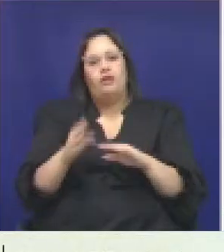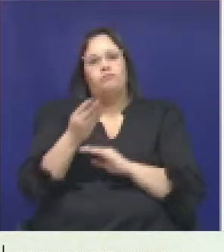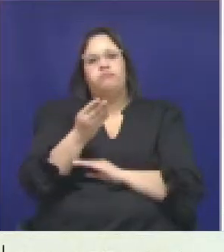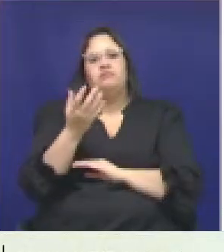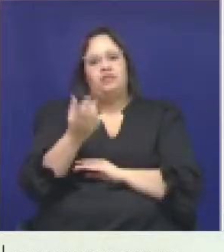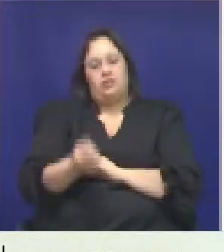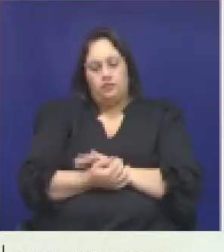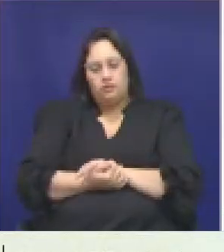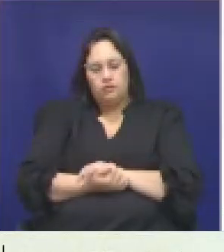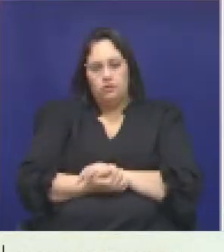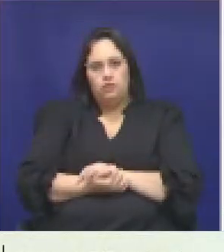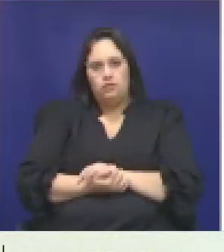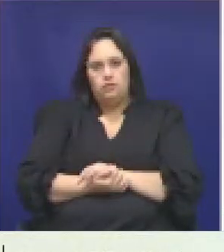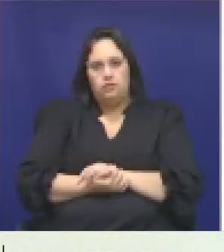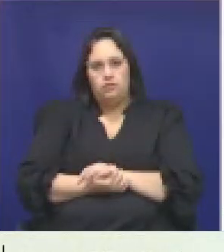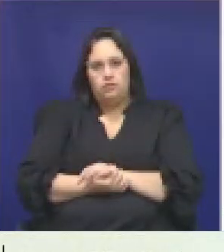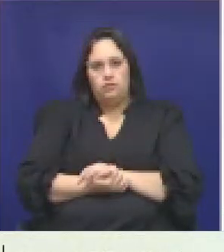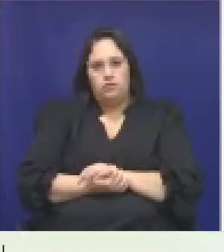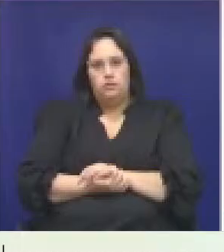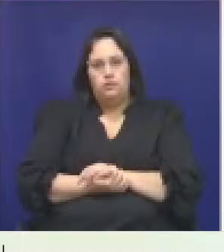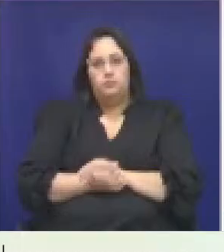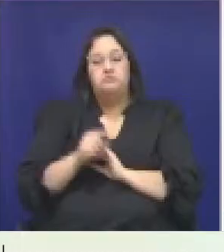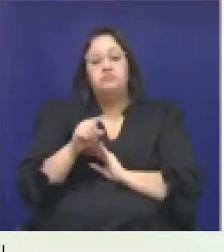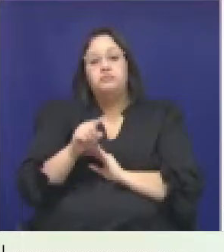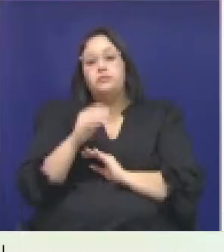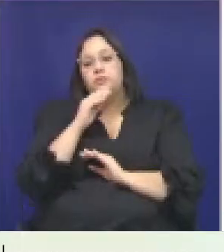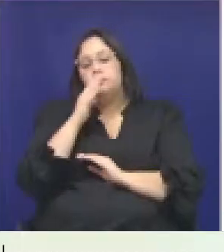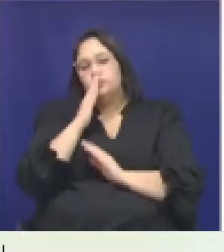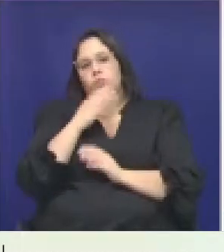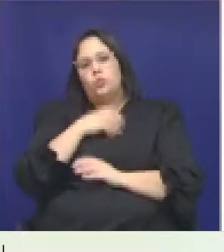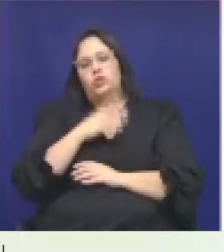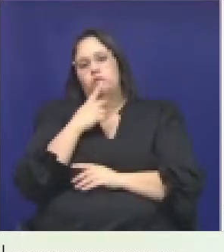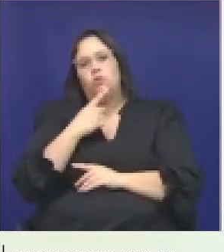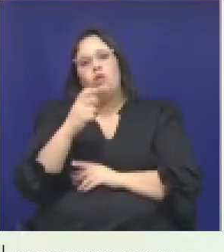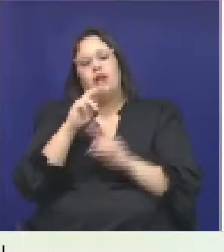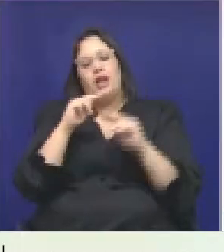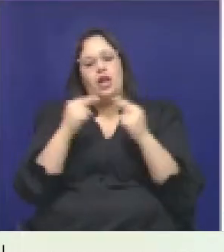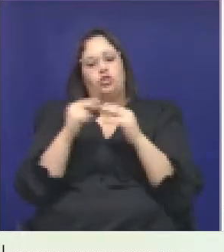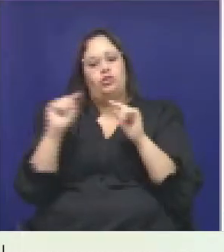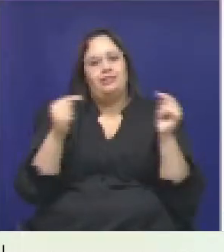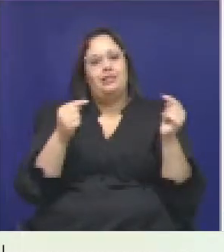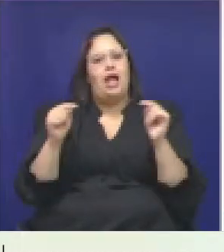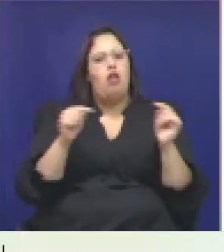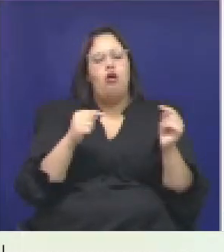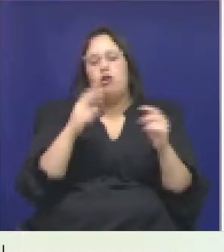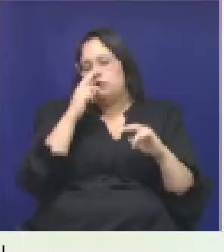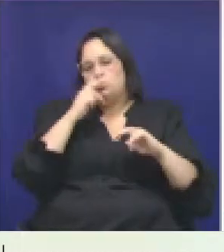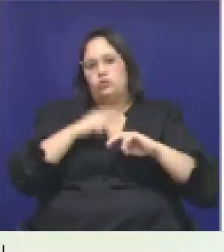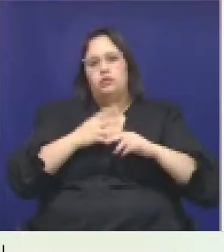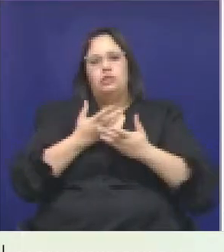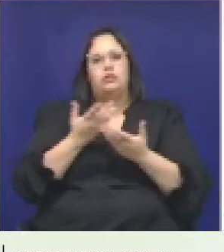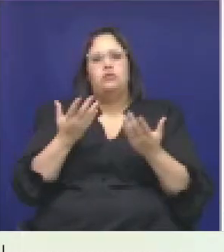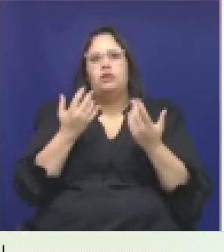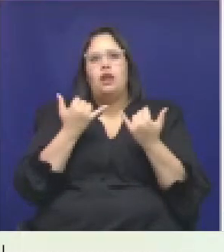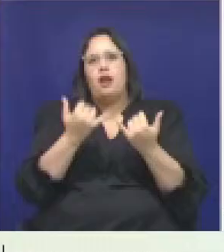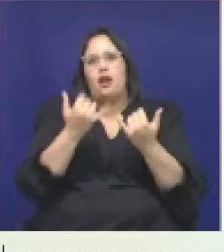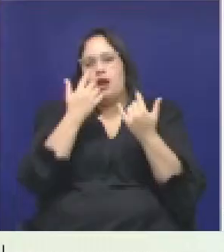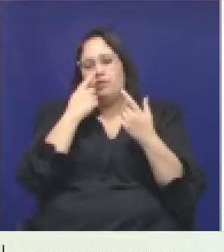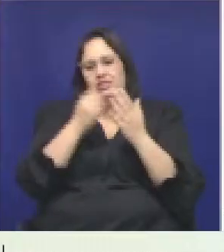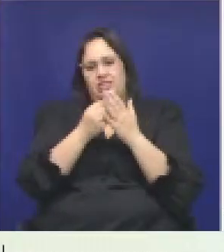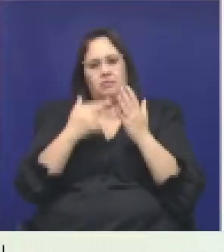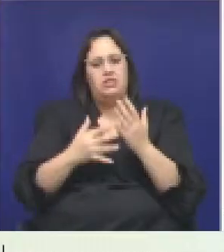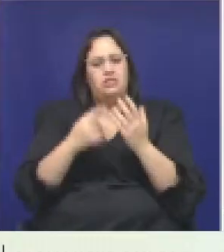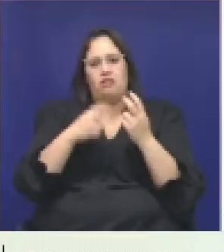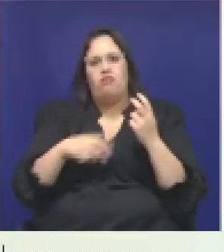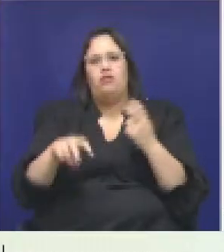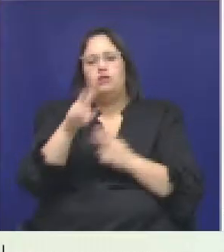it. This it wishes to call the national dialogue. There's no need to go on such an expensive